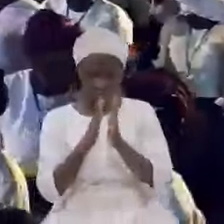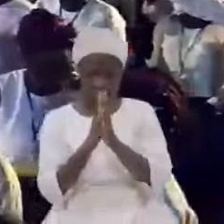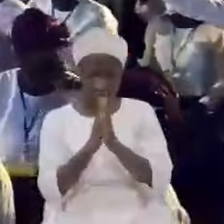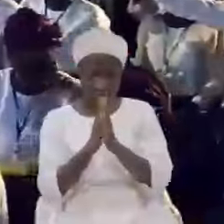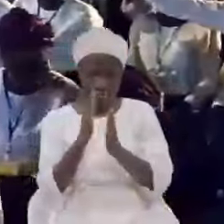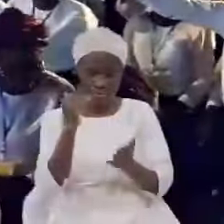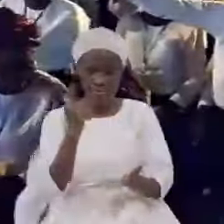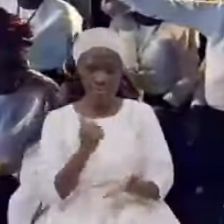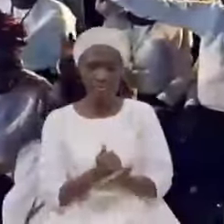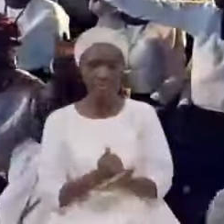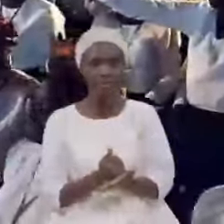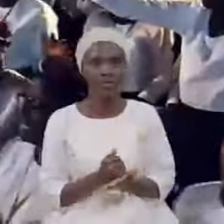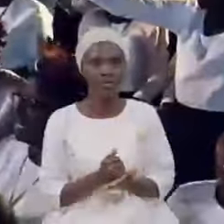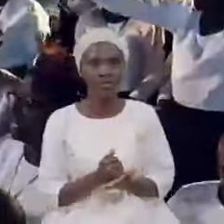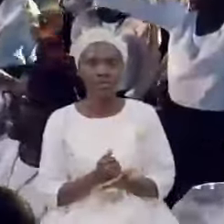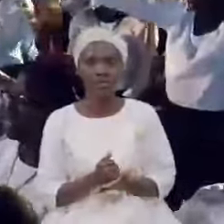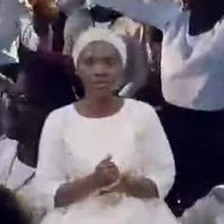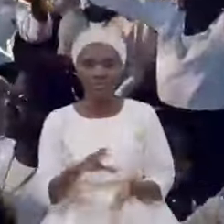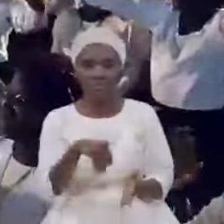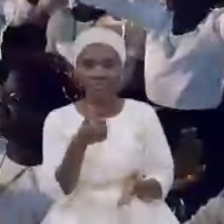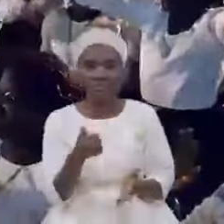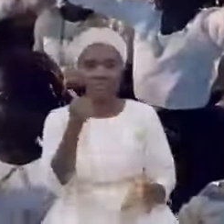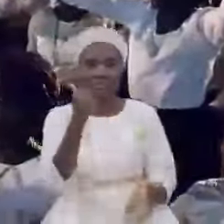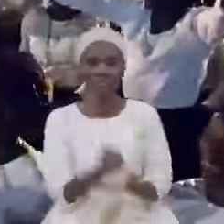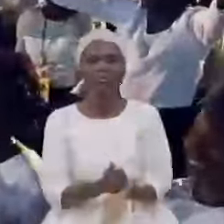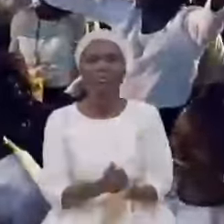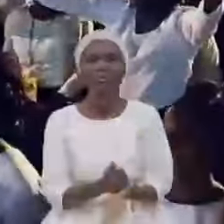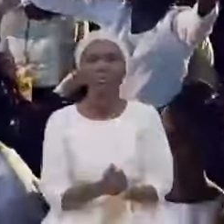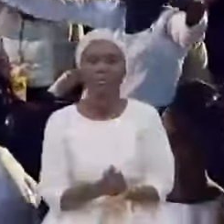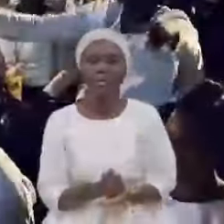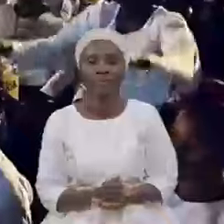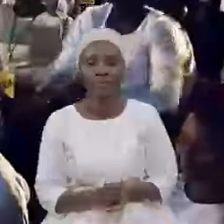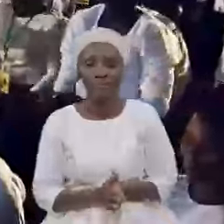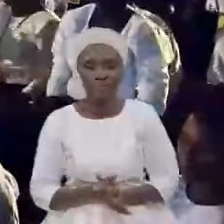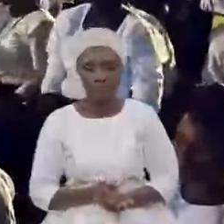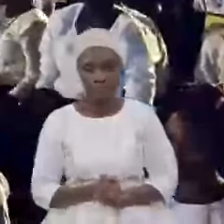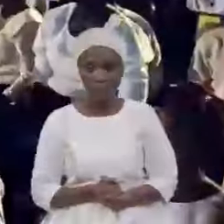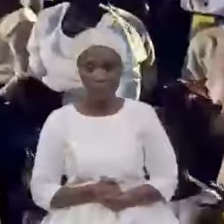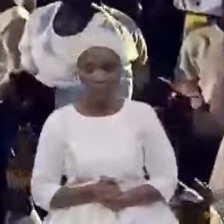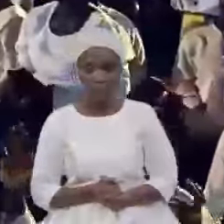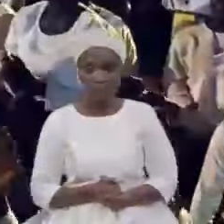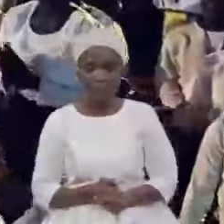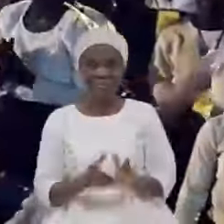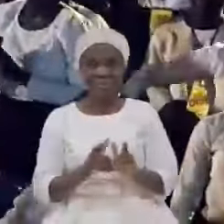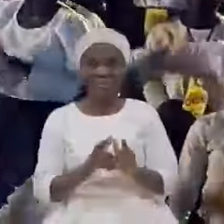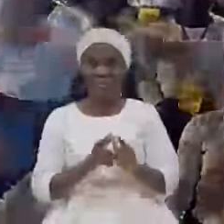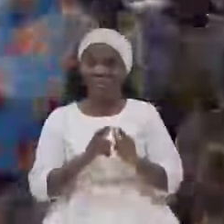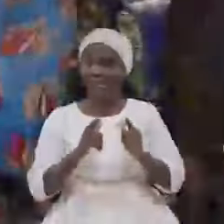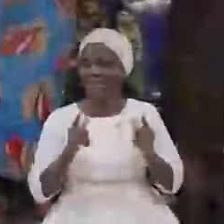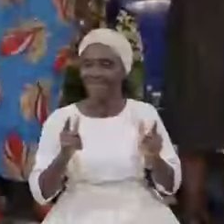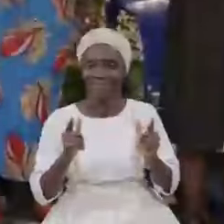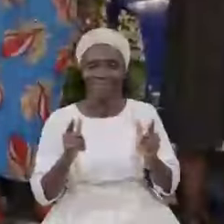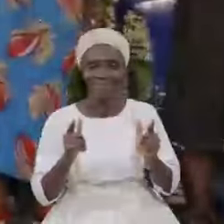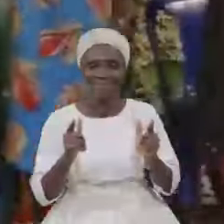Another amen. A great Enugu amen.